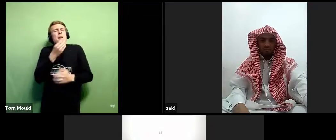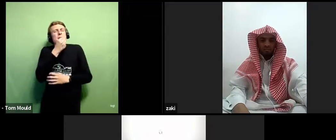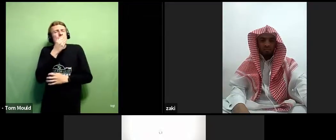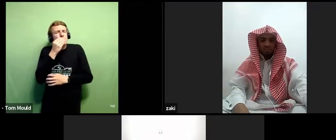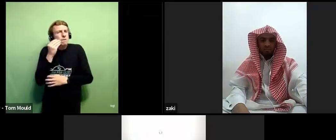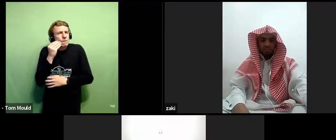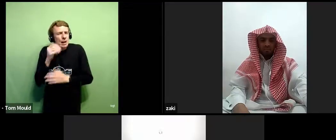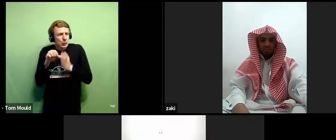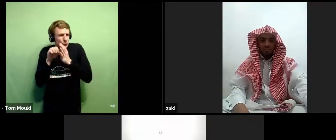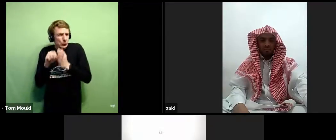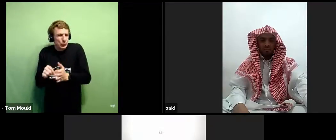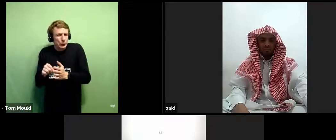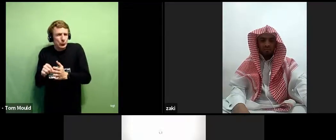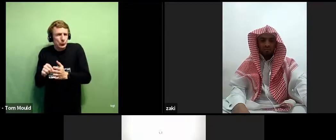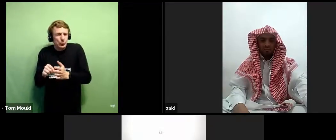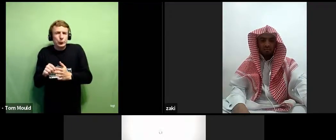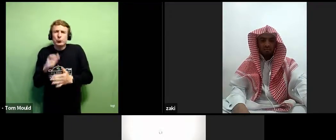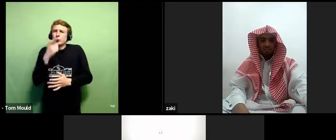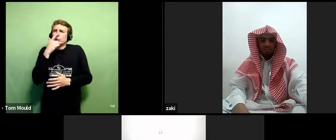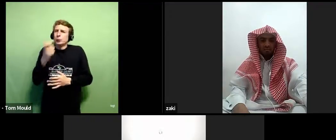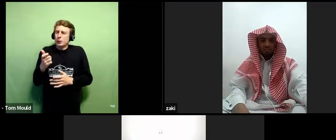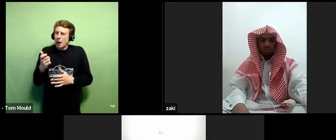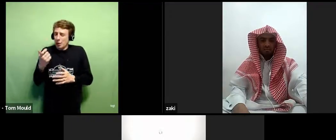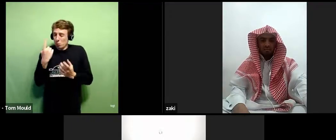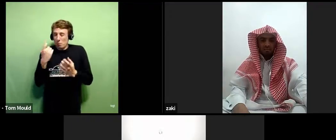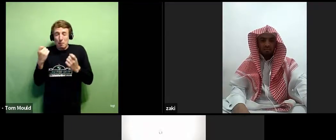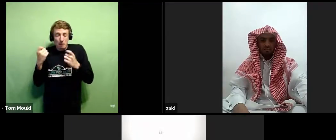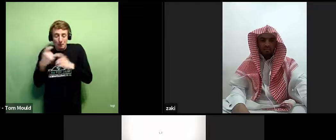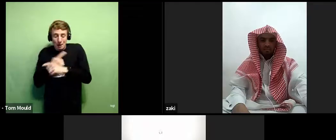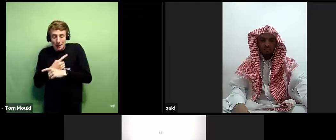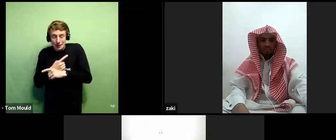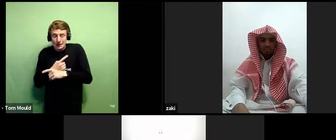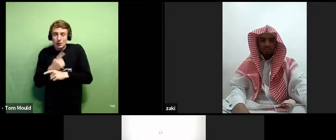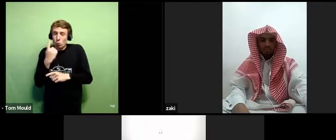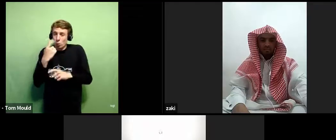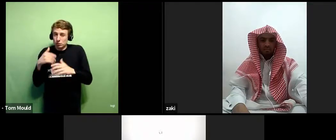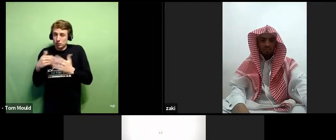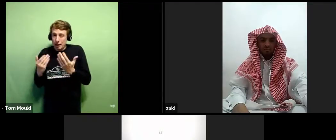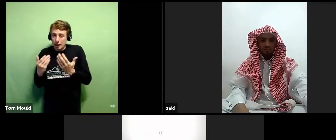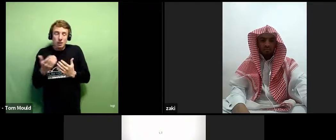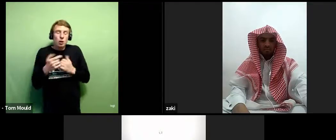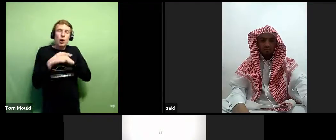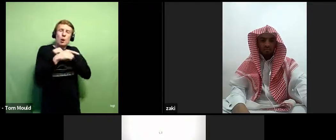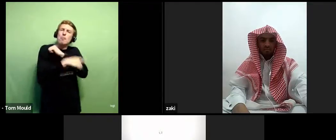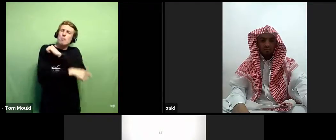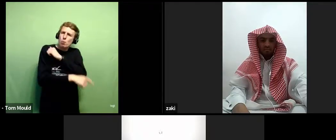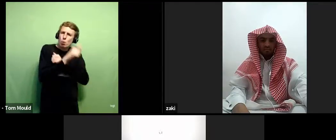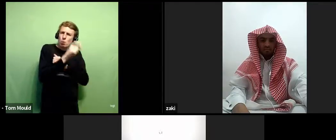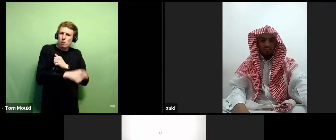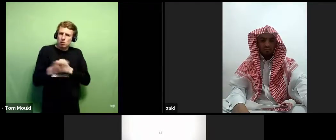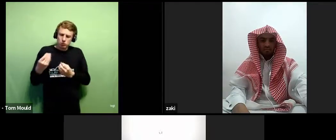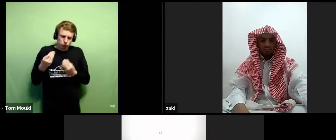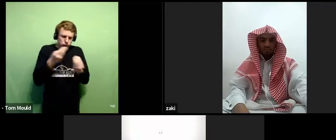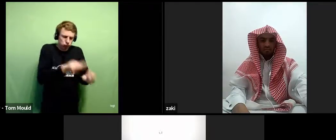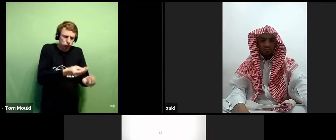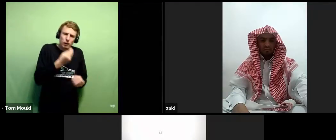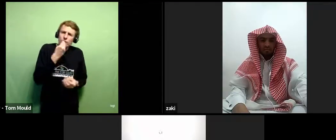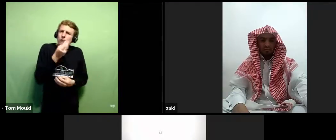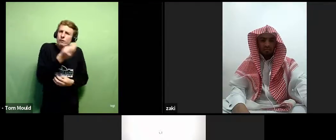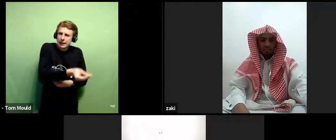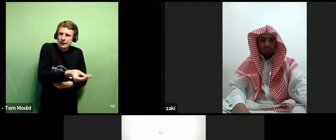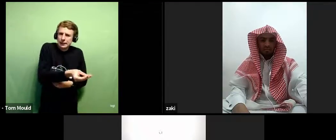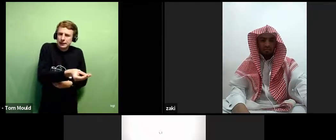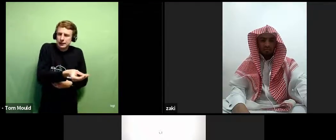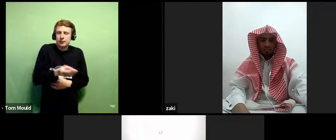poor person for each day. But whoever does good of his own accord, it is better for him, and that you fast is